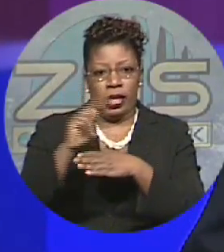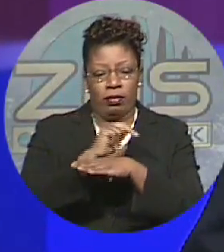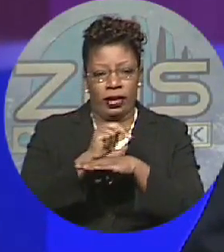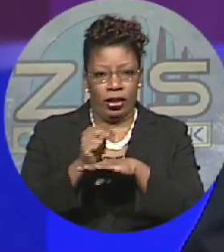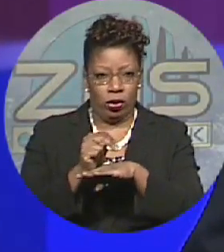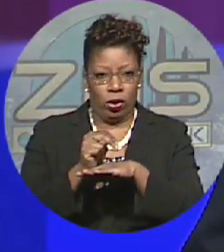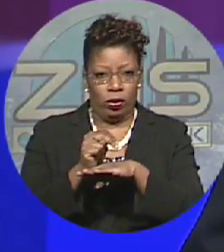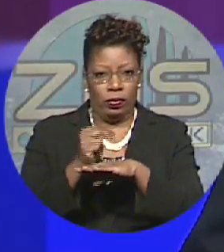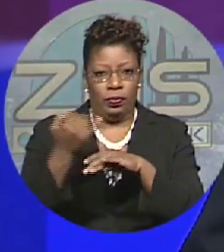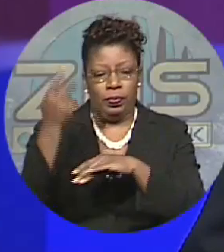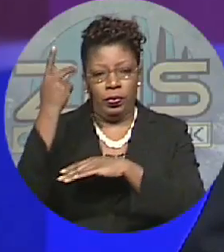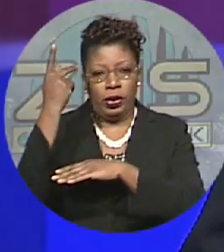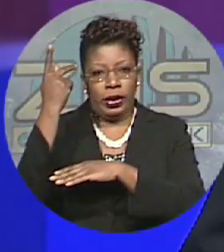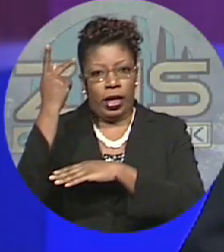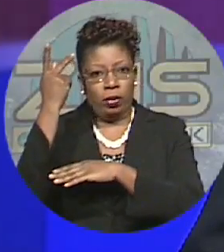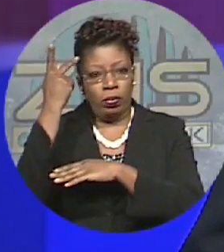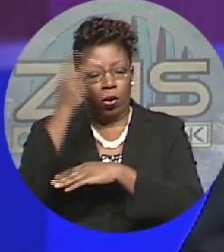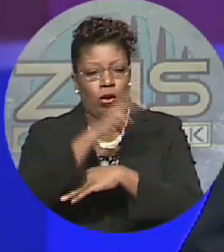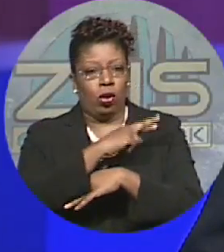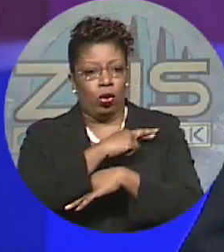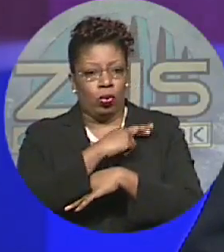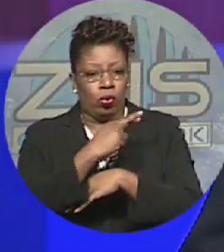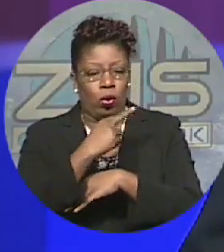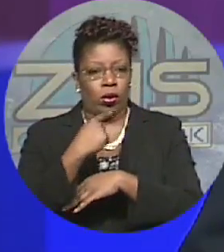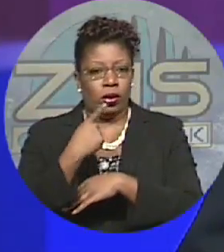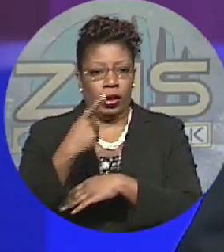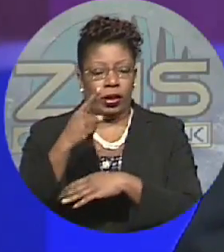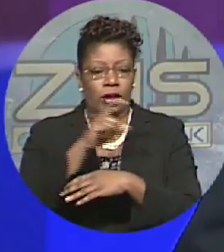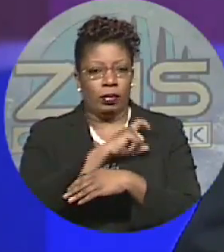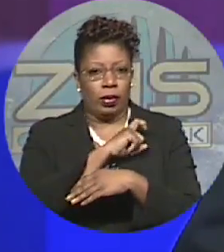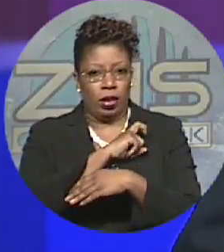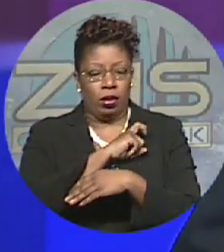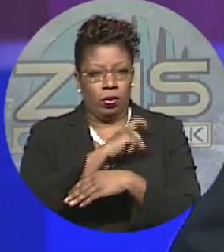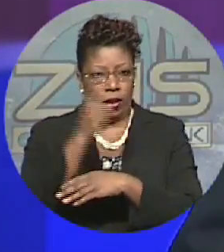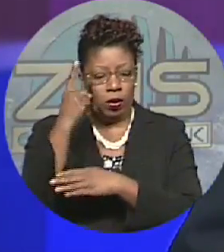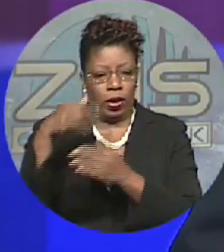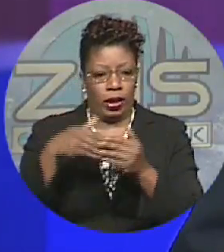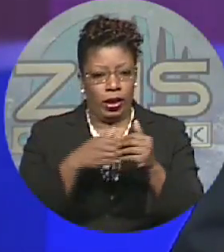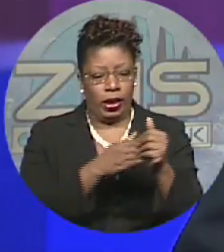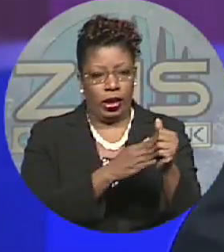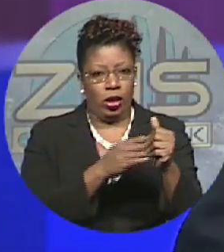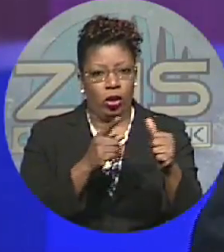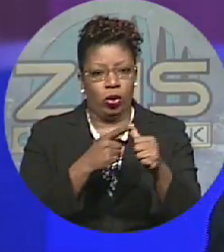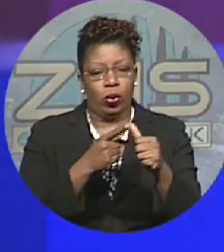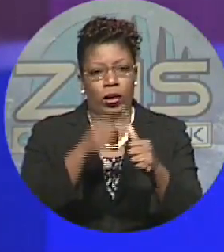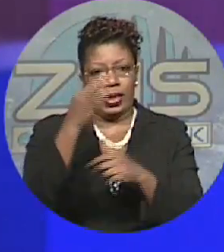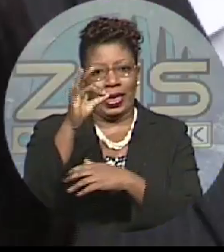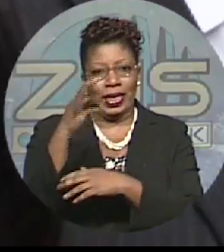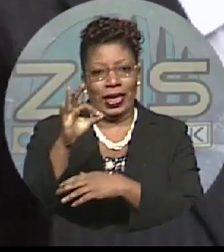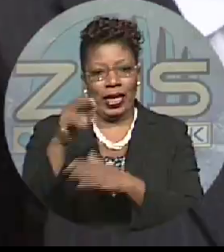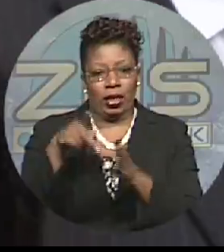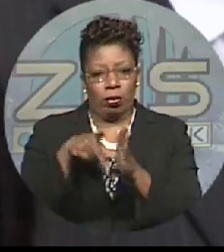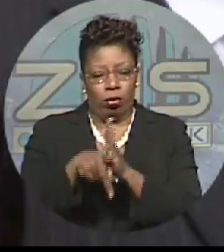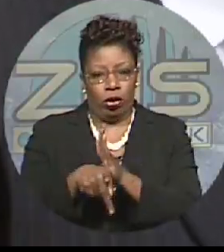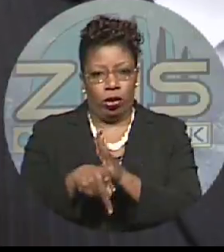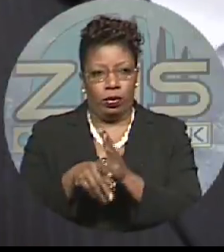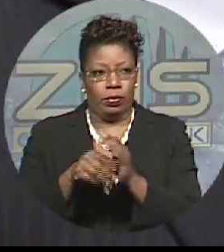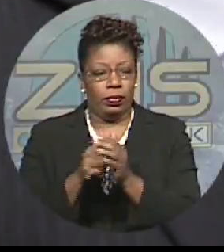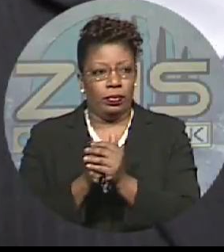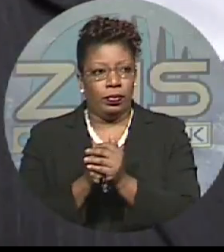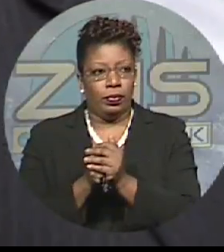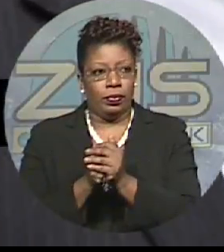of Police Paul Roll briefed the media on what police believe may have led to the 99th murder.